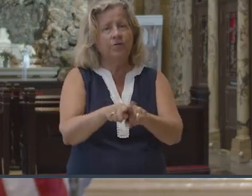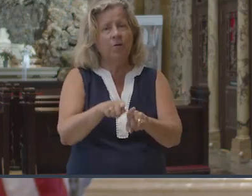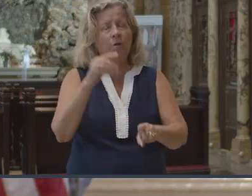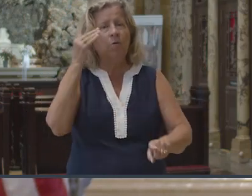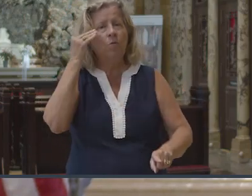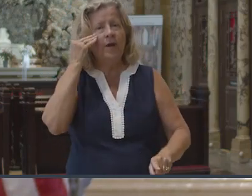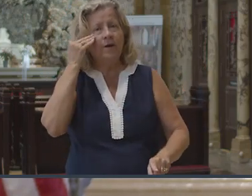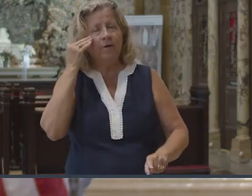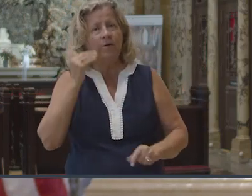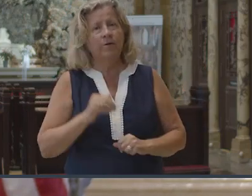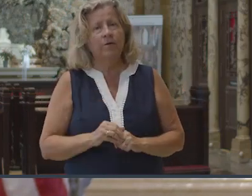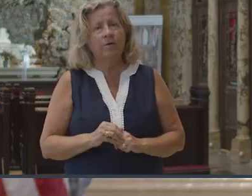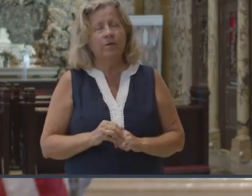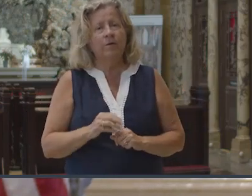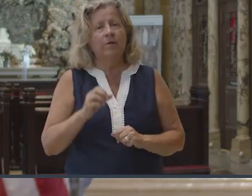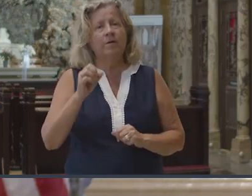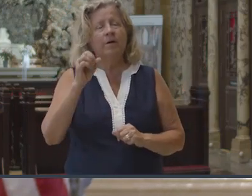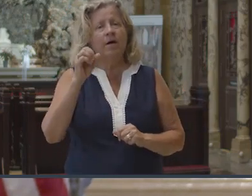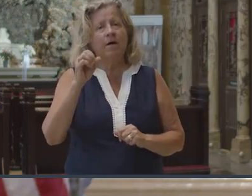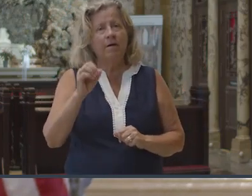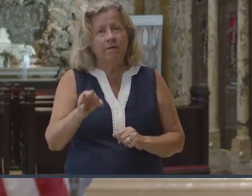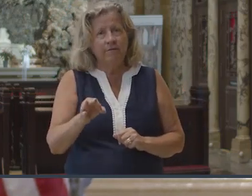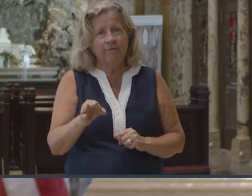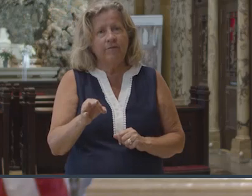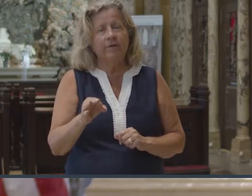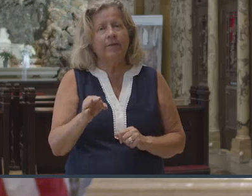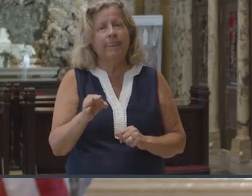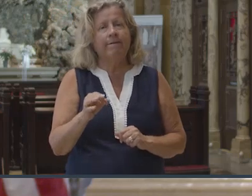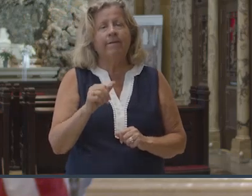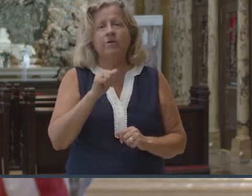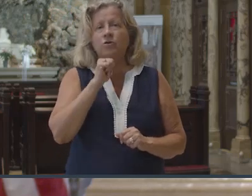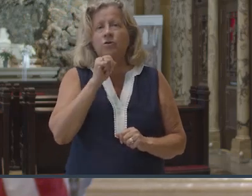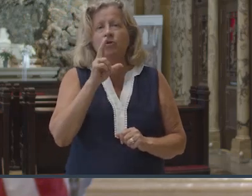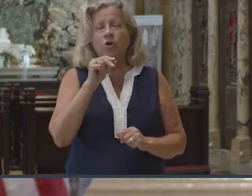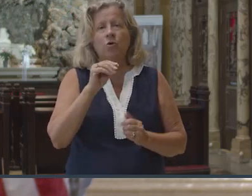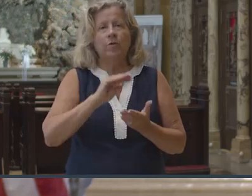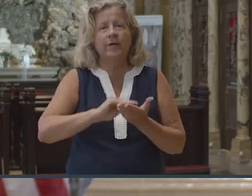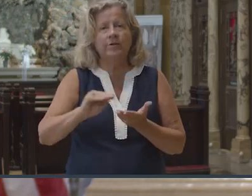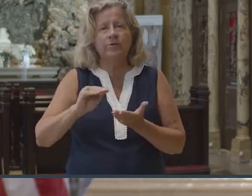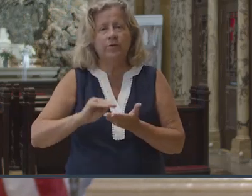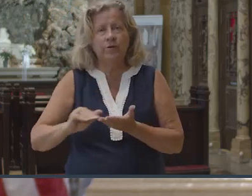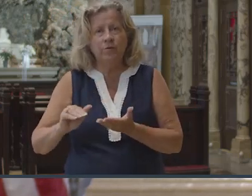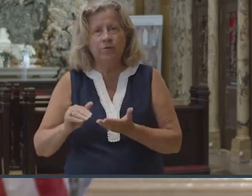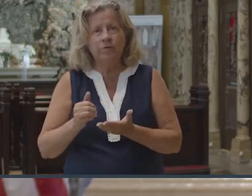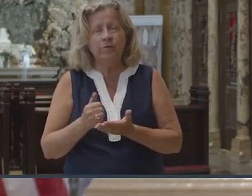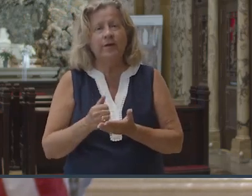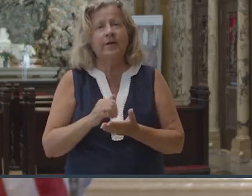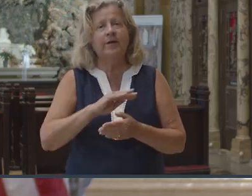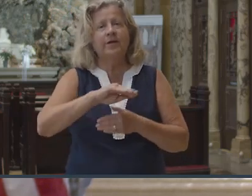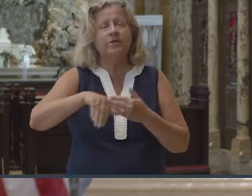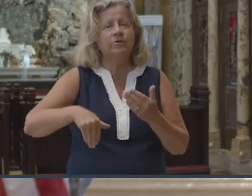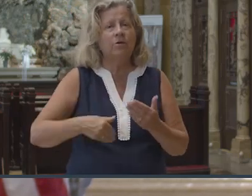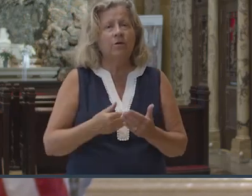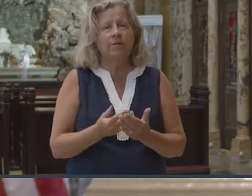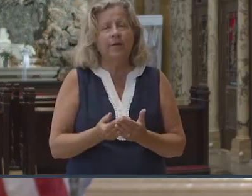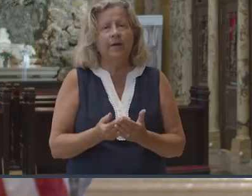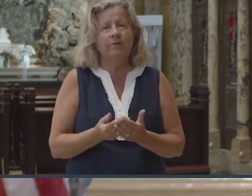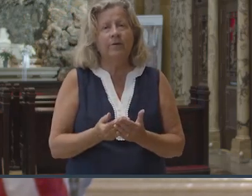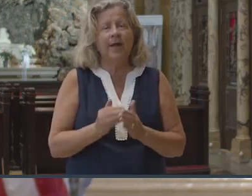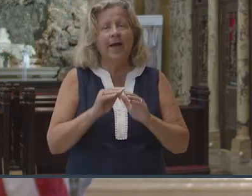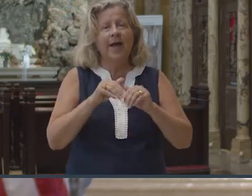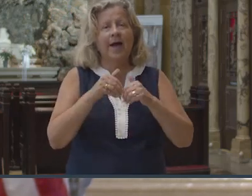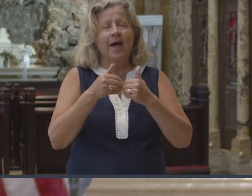clear about actually where his true security lies. It is all about